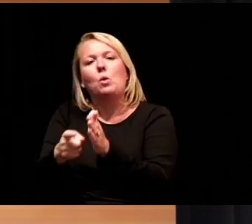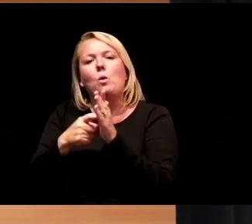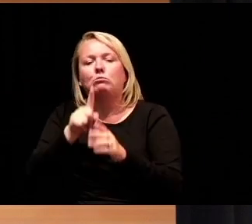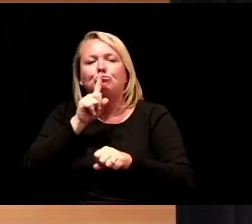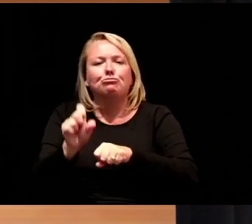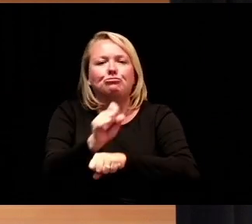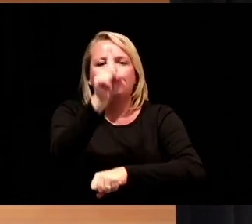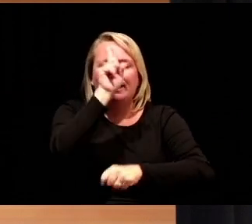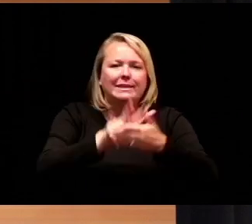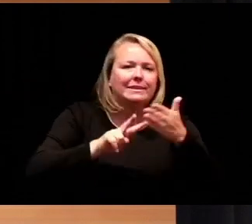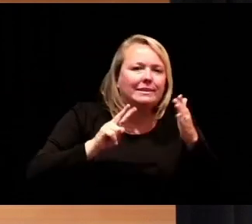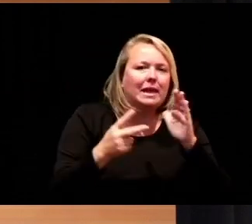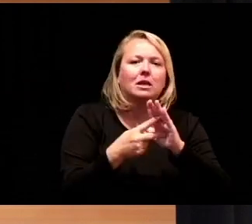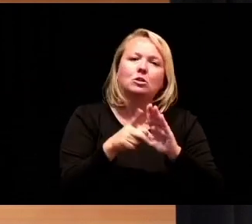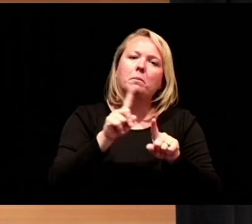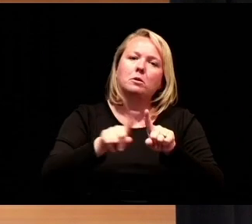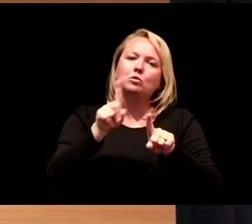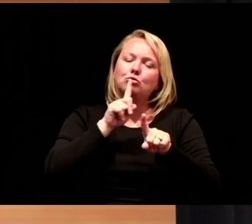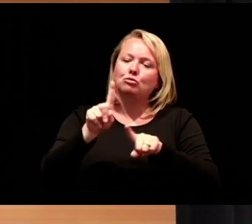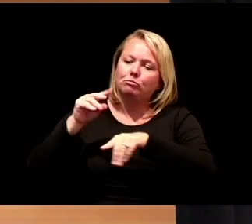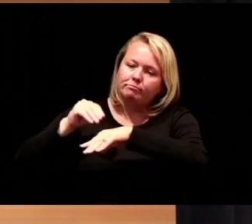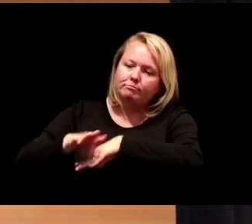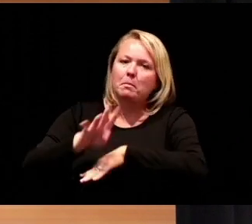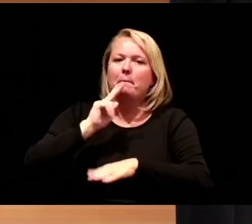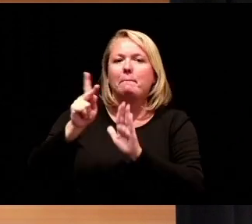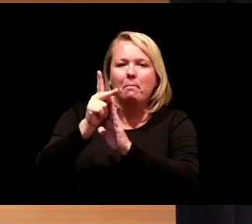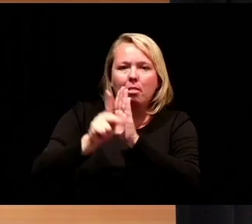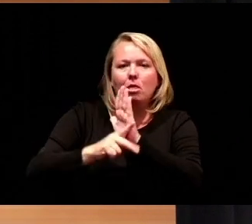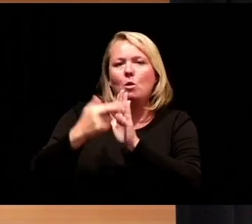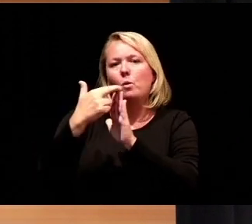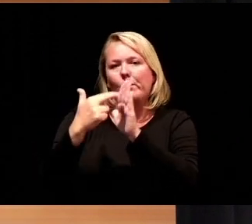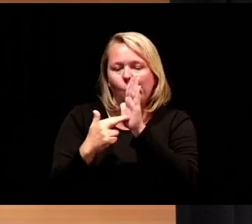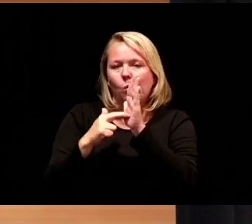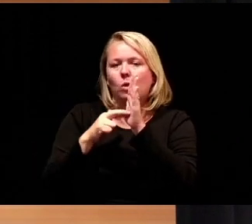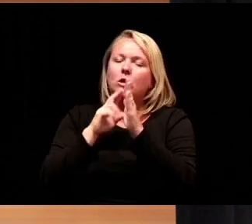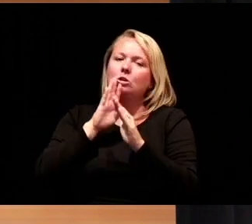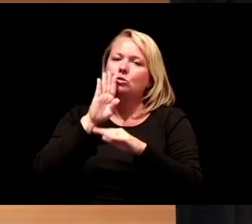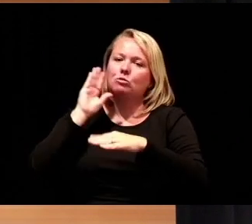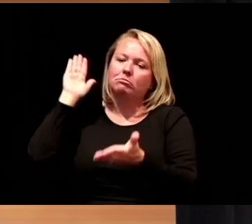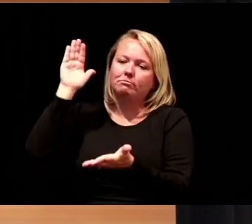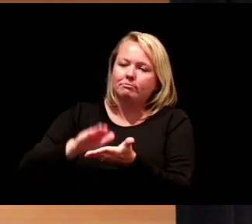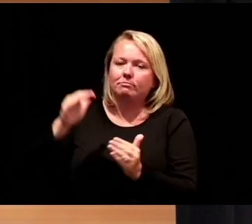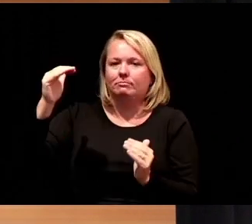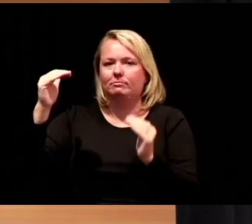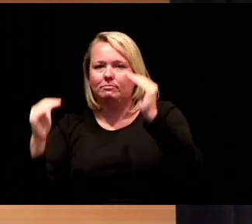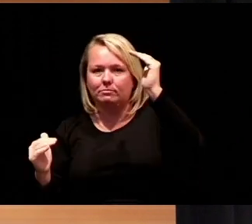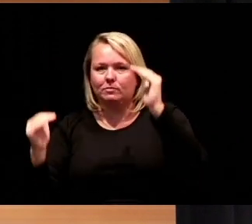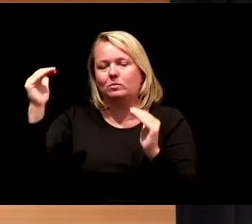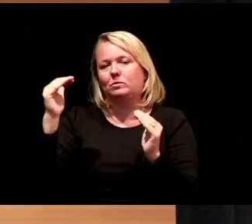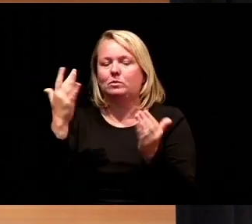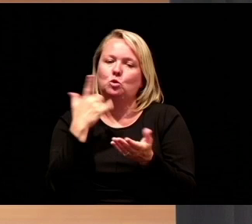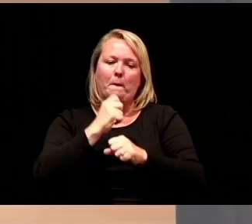Ooh, no way. Okay, okay. Just fast forward to the individualized assessment. Okay, got it. Okay, so I think this